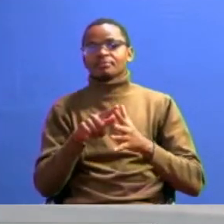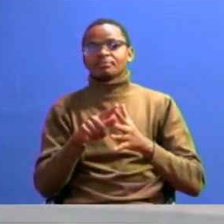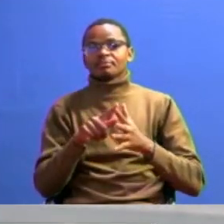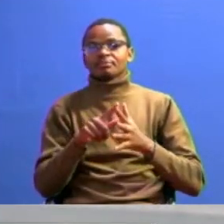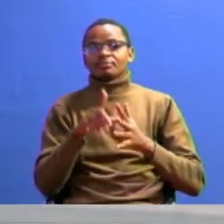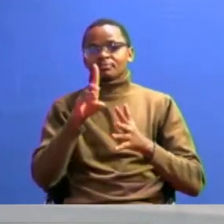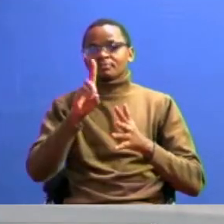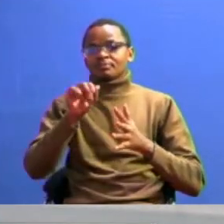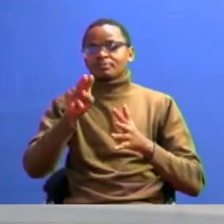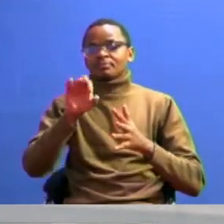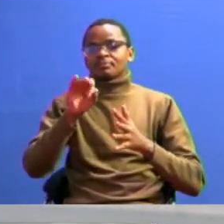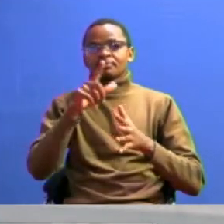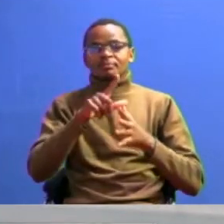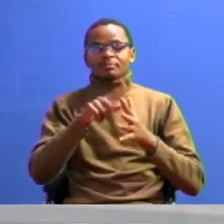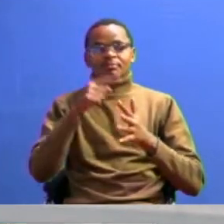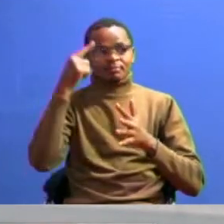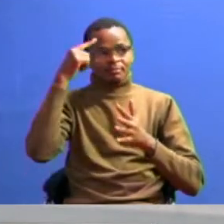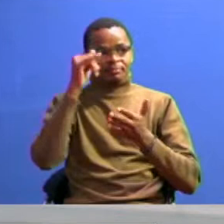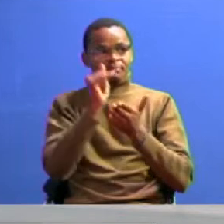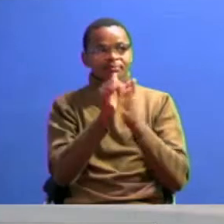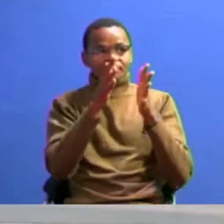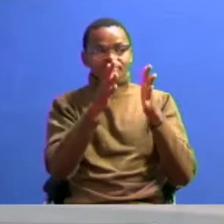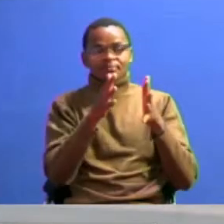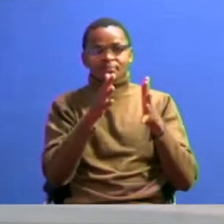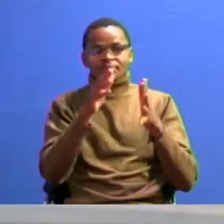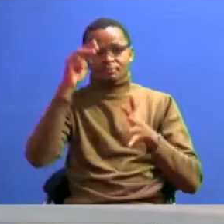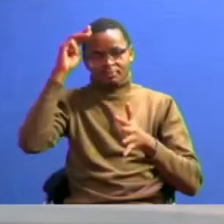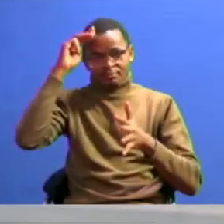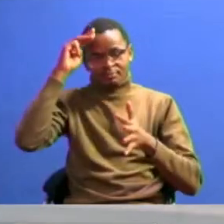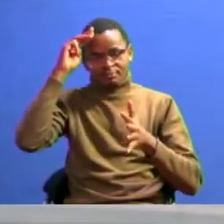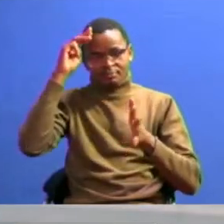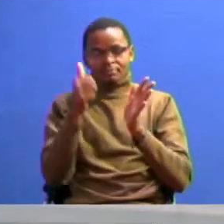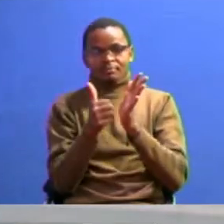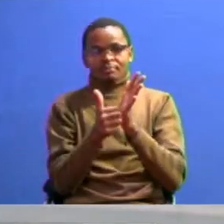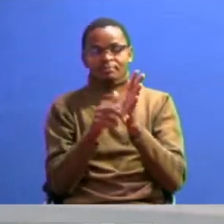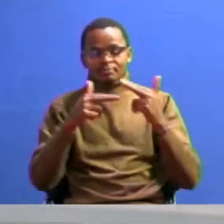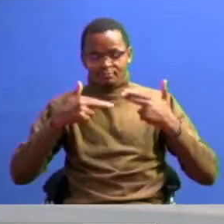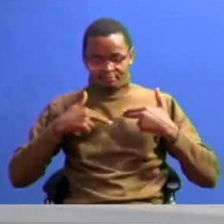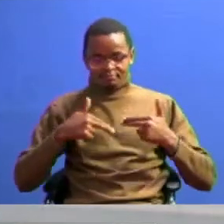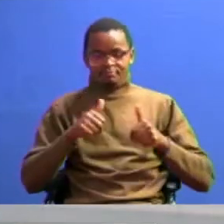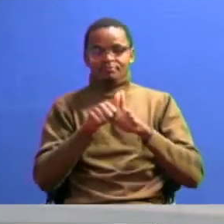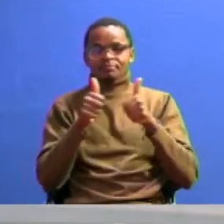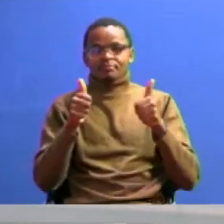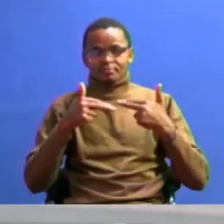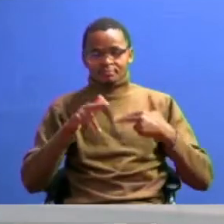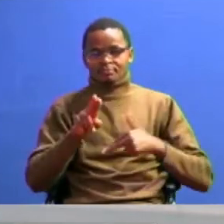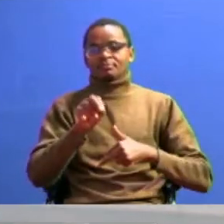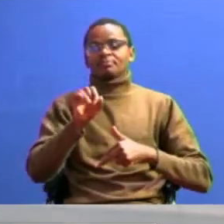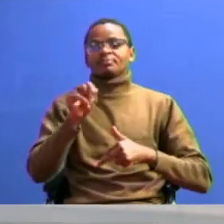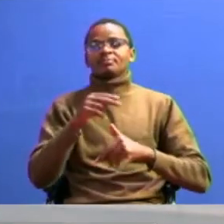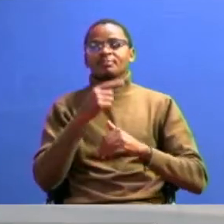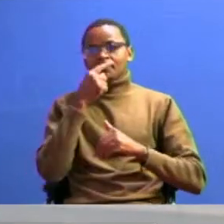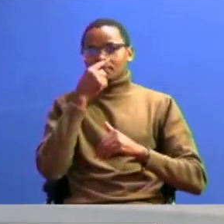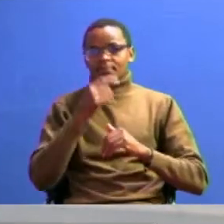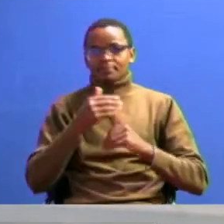define this mental health. When do we say that a person is mentally healthy and is mentally unhealthy?